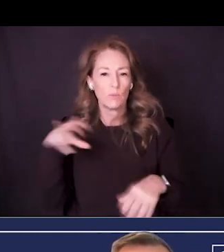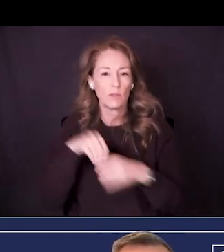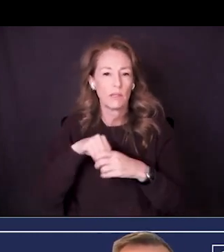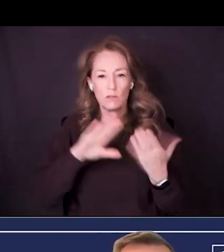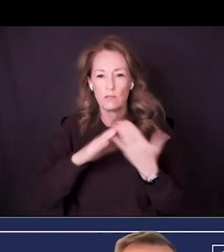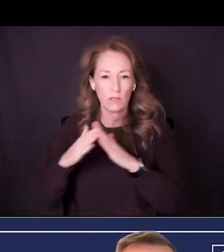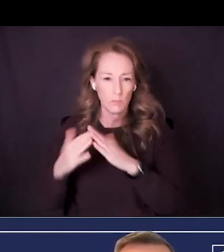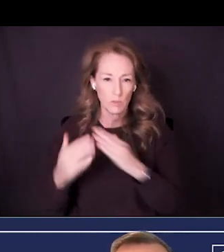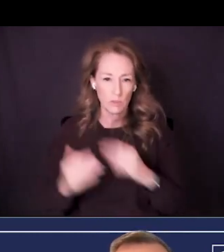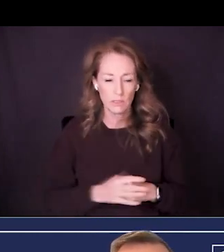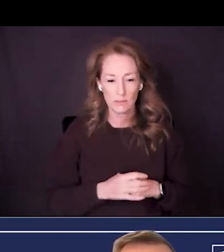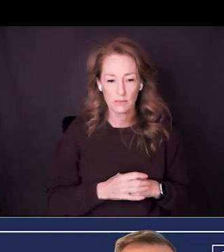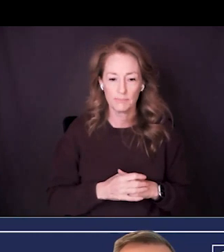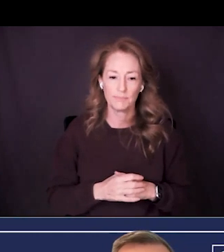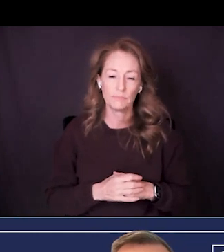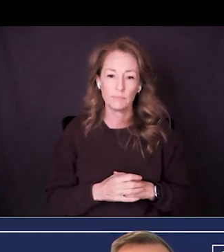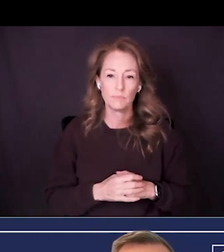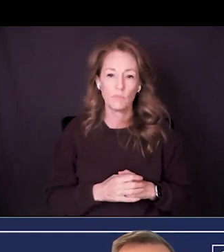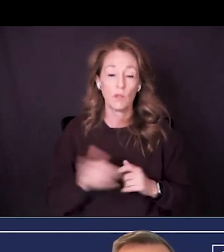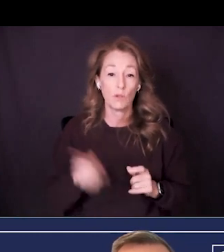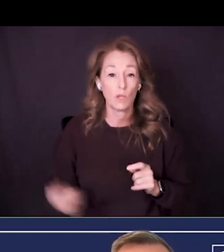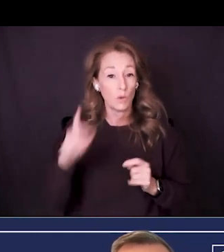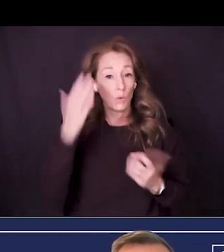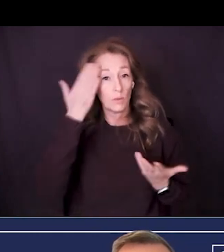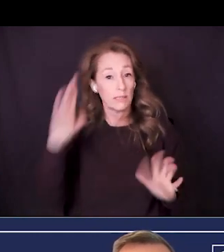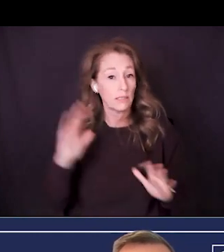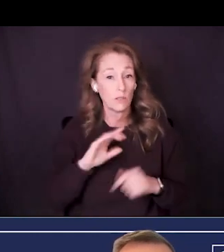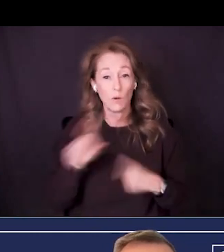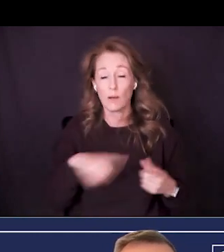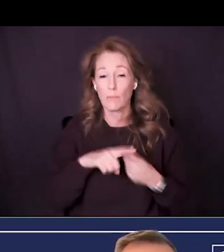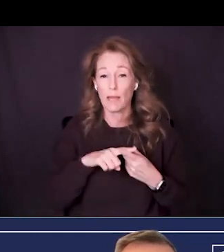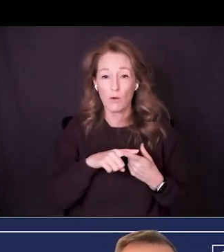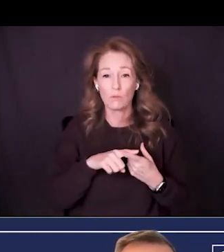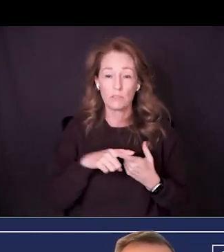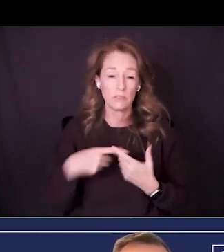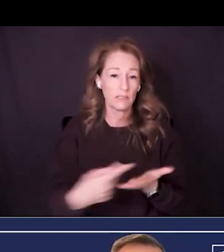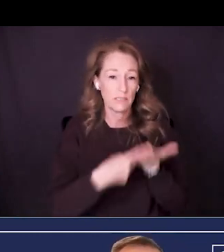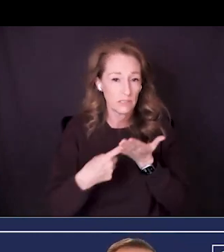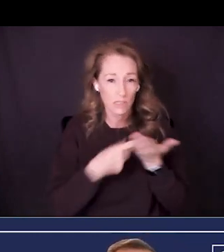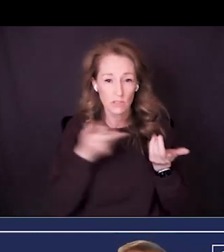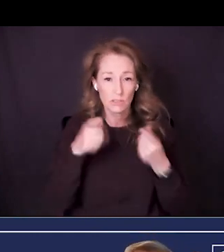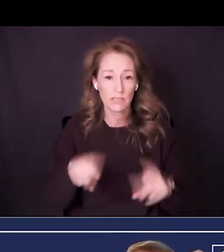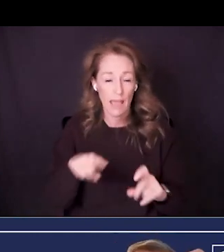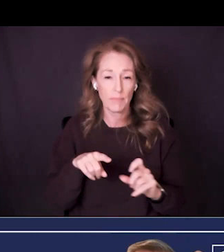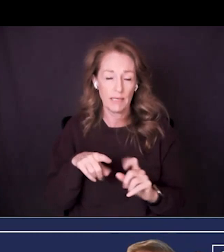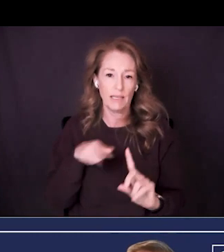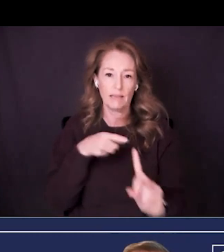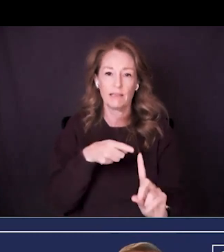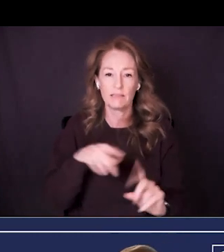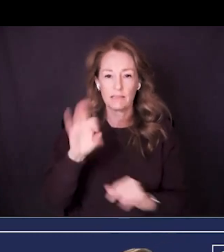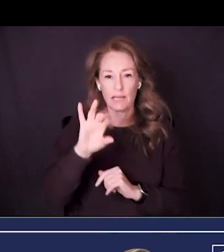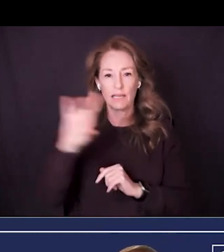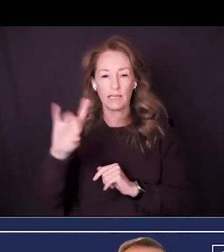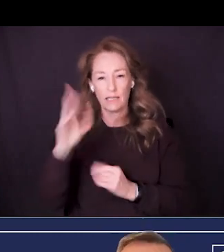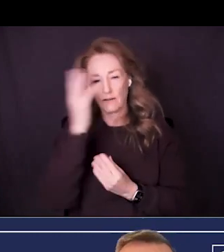So just for those of you who are not aware of the conversations that have been going on in this space, the 988 Formative Research